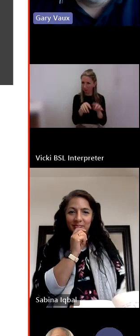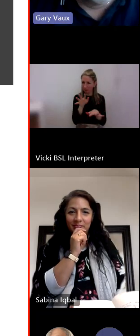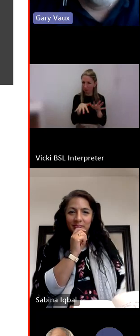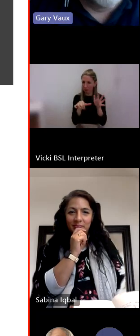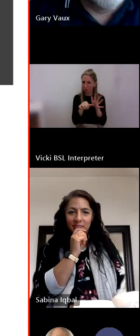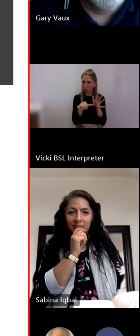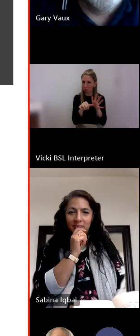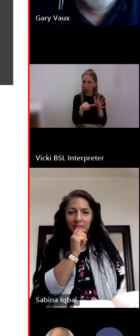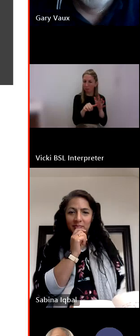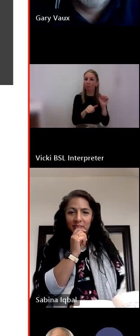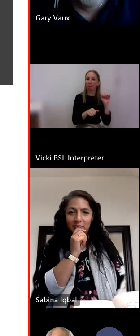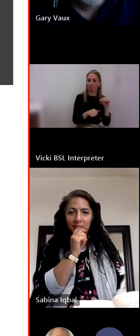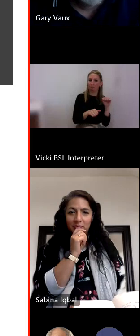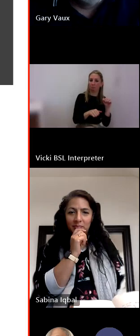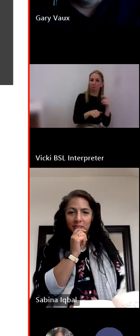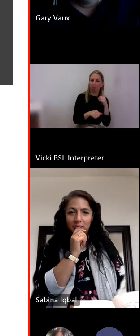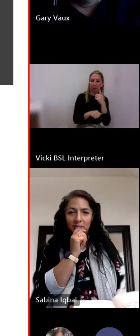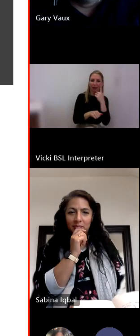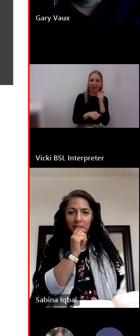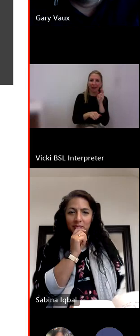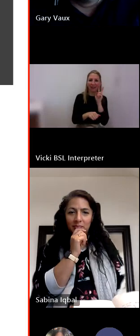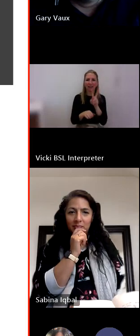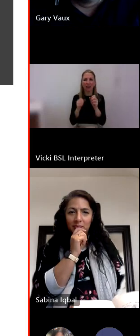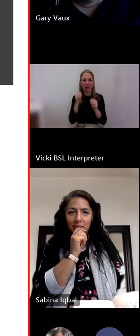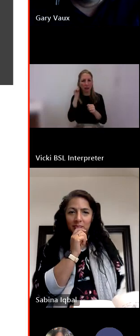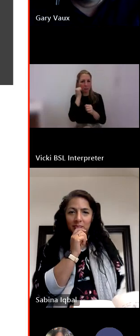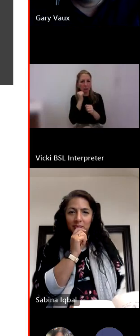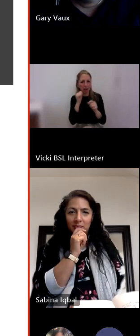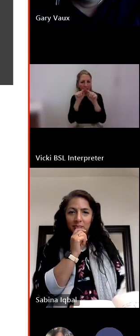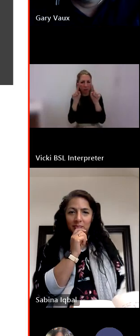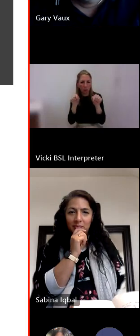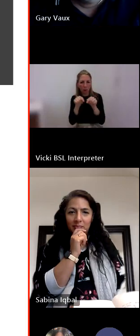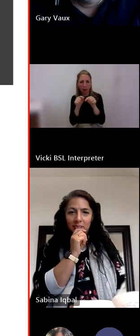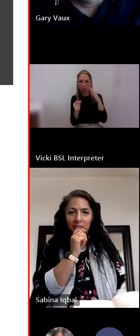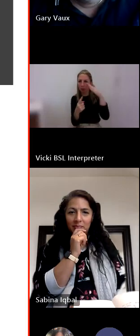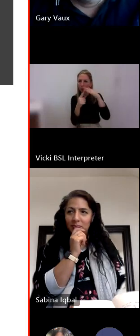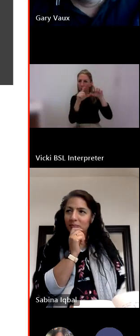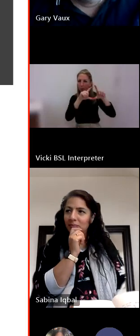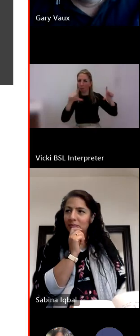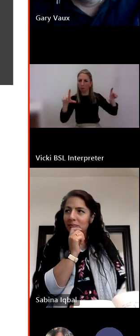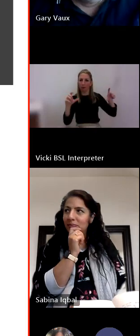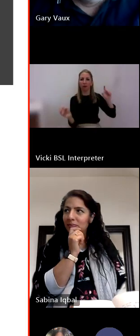Yes, I can see the black square too. I think it's because you're